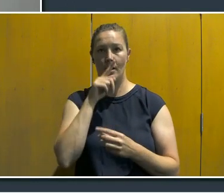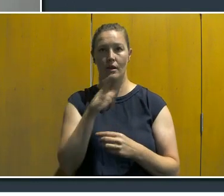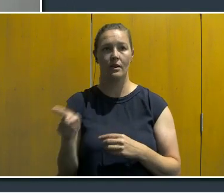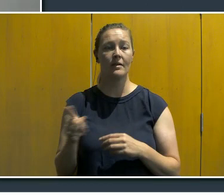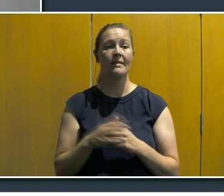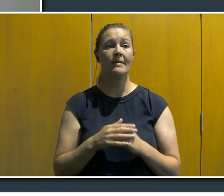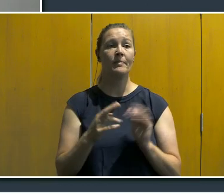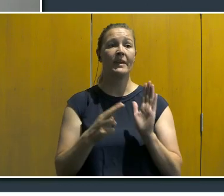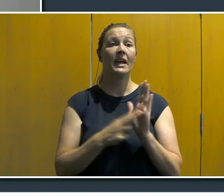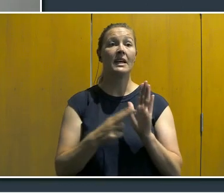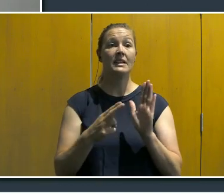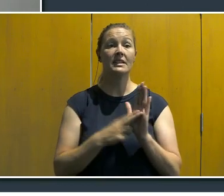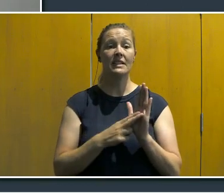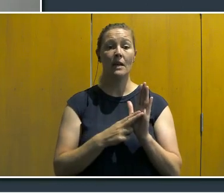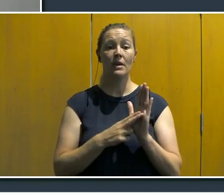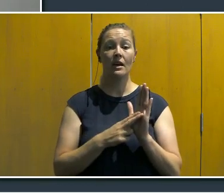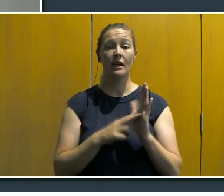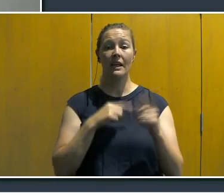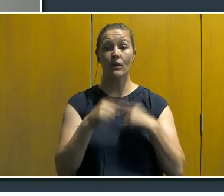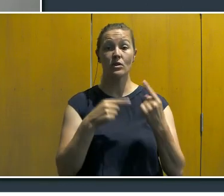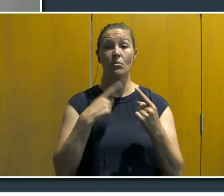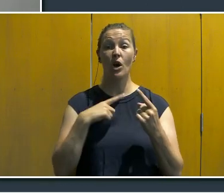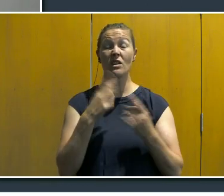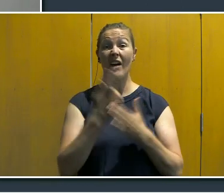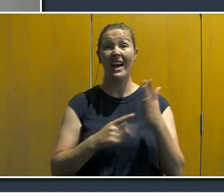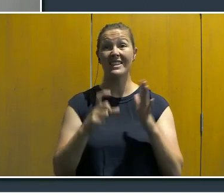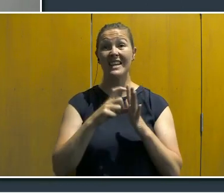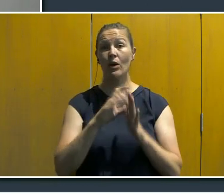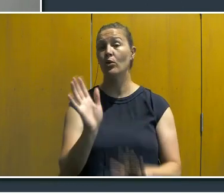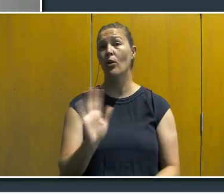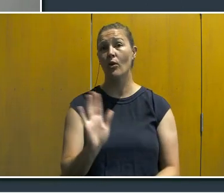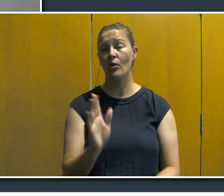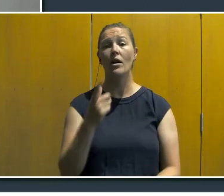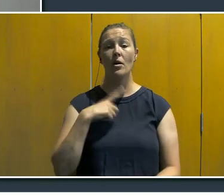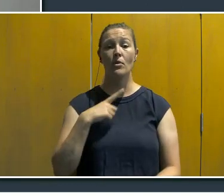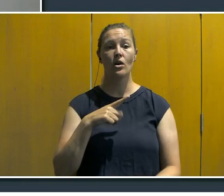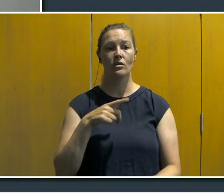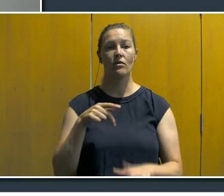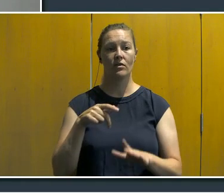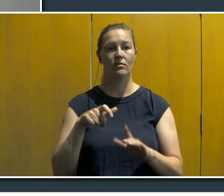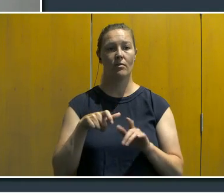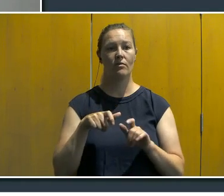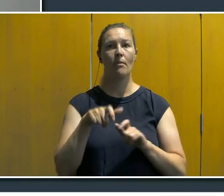Napier exists not because of Art Deco. Napier exists because of the port.